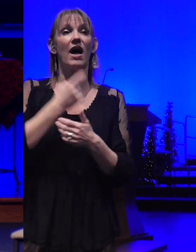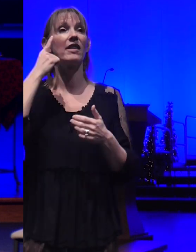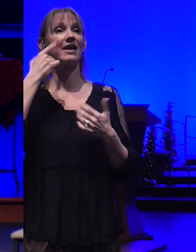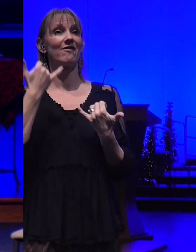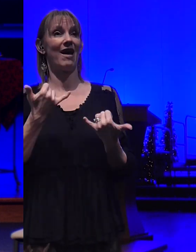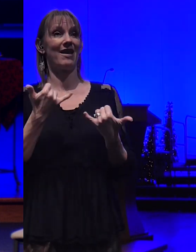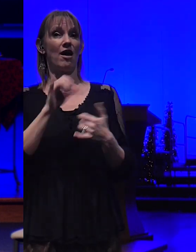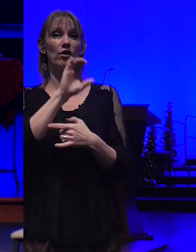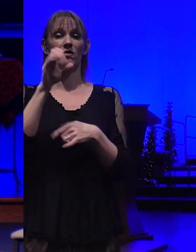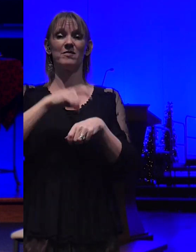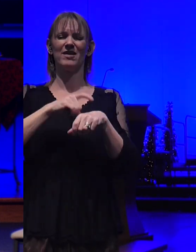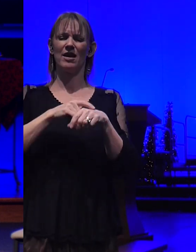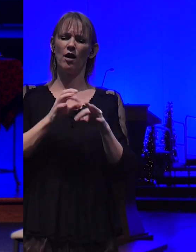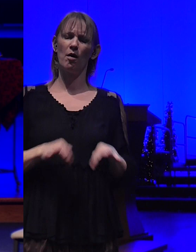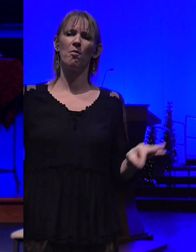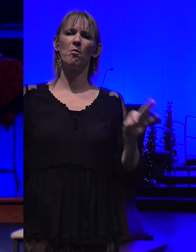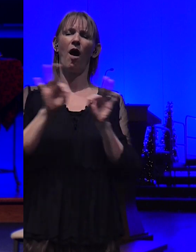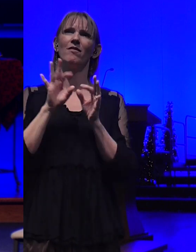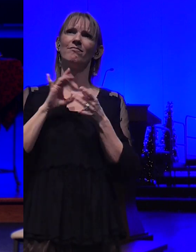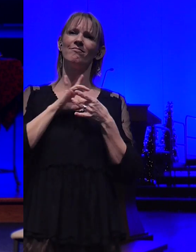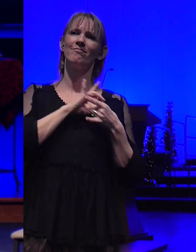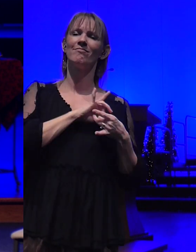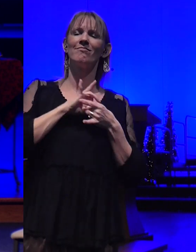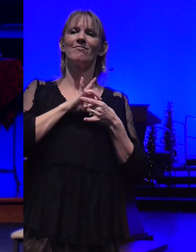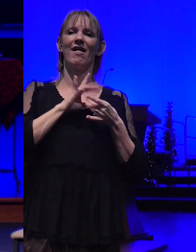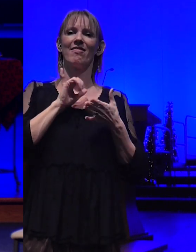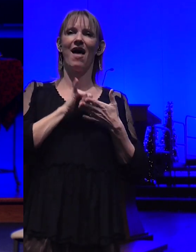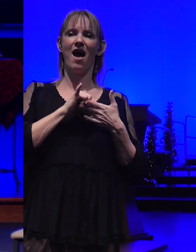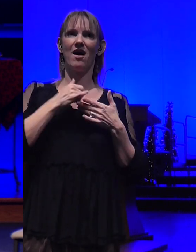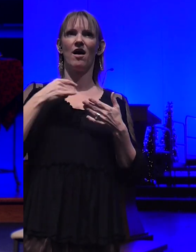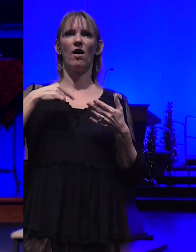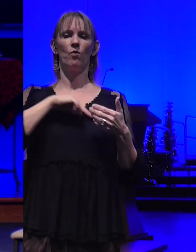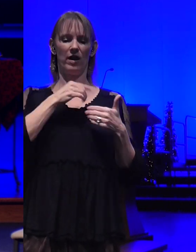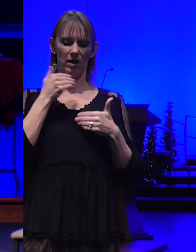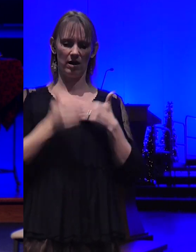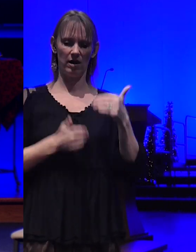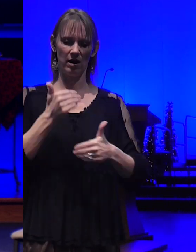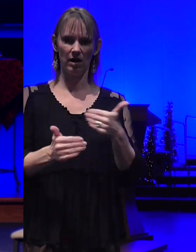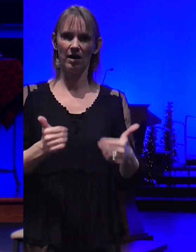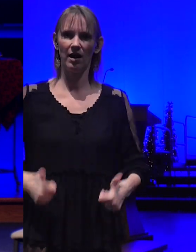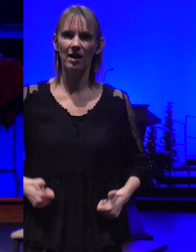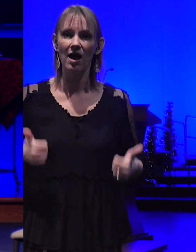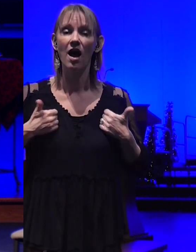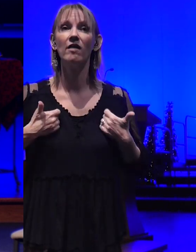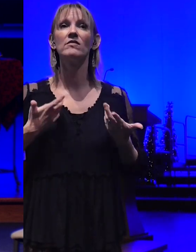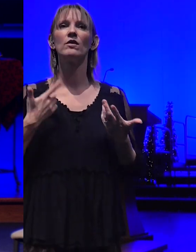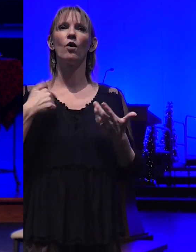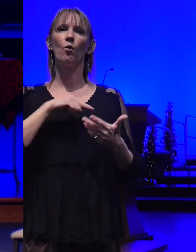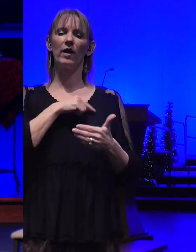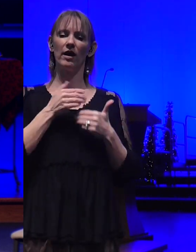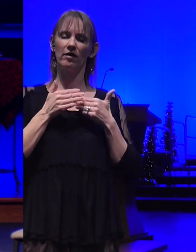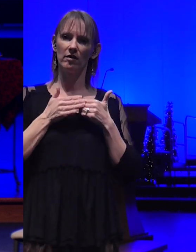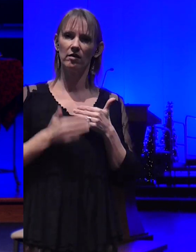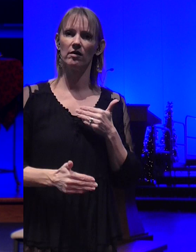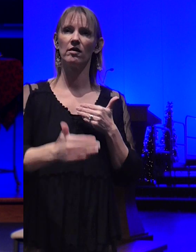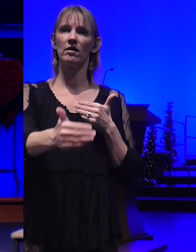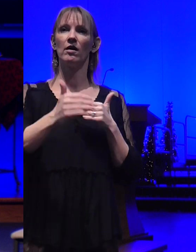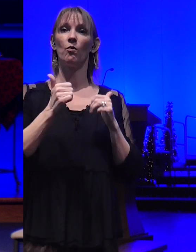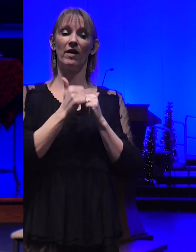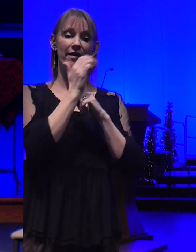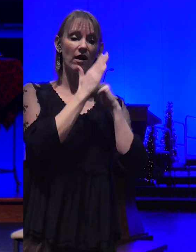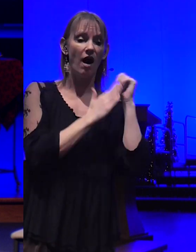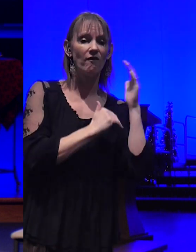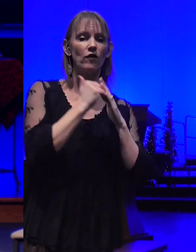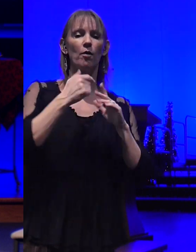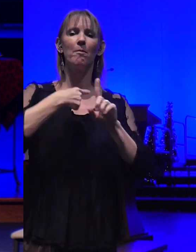to get in touch with that in a deeper way so that as we go forward in our lives, we go forward with not only comfort, but with great,